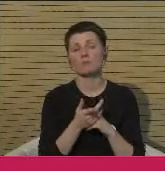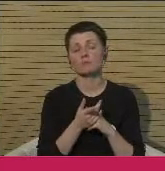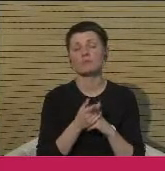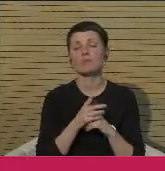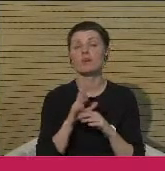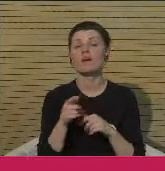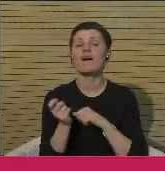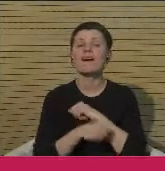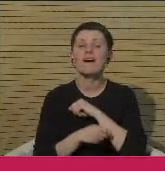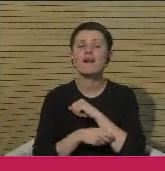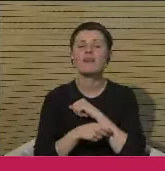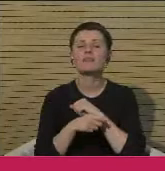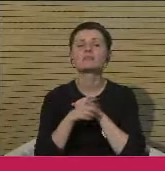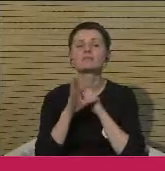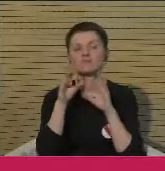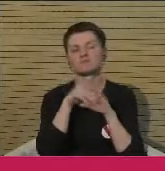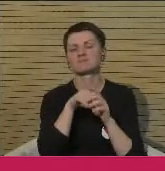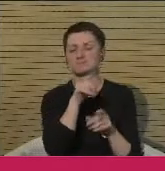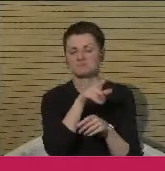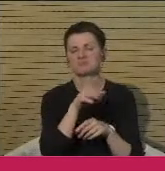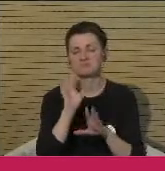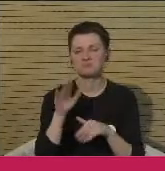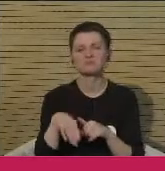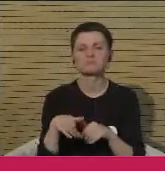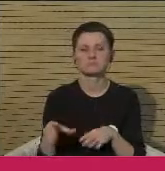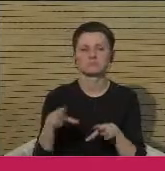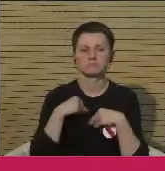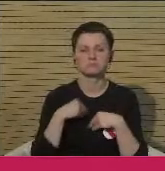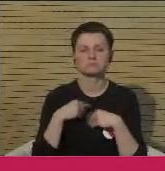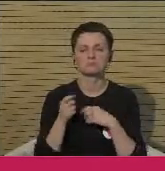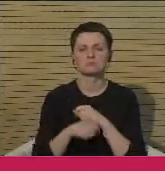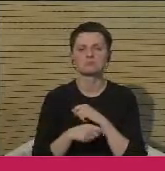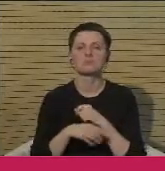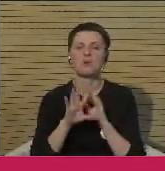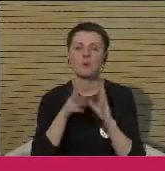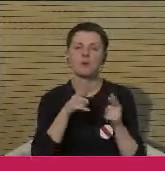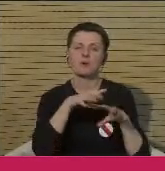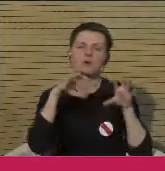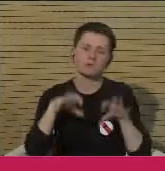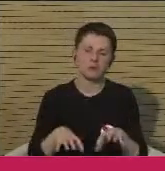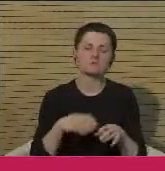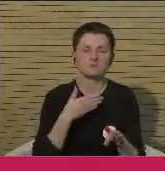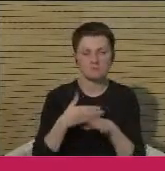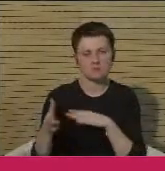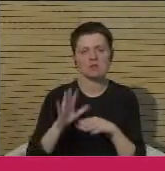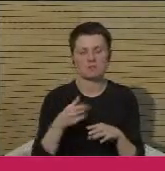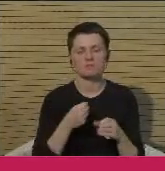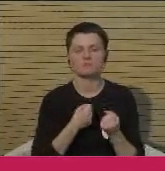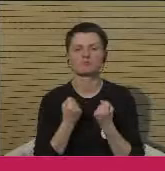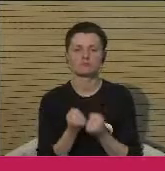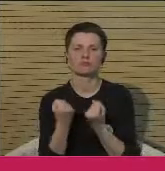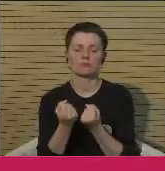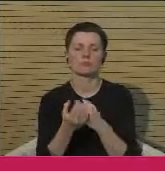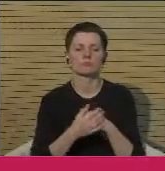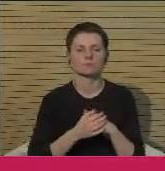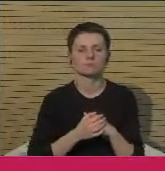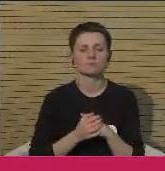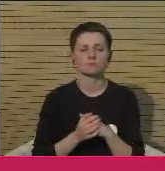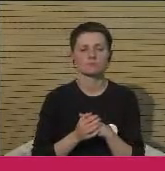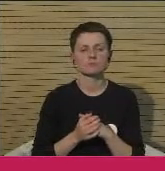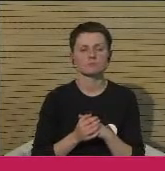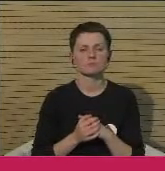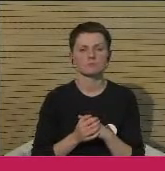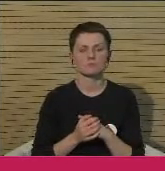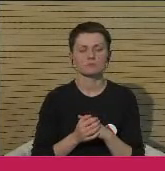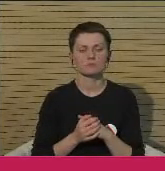Lukashenko, his elections, and his being a president. And the sanctions are, in a way,